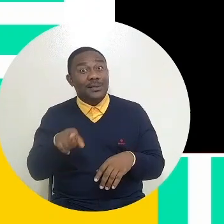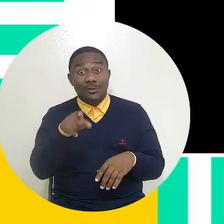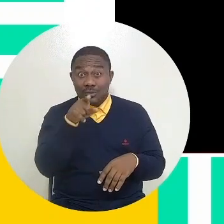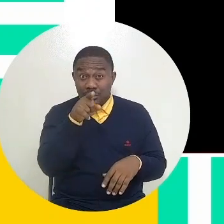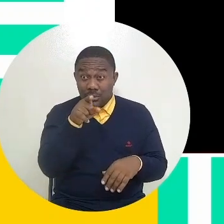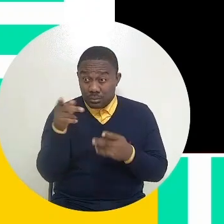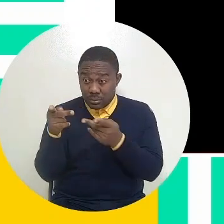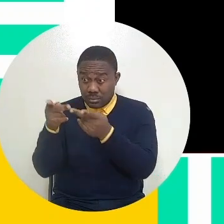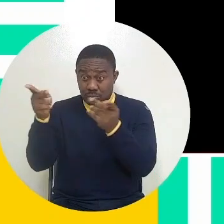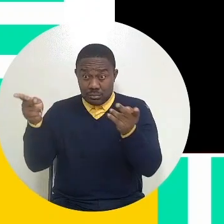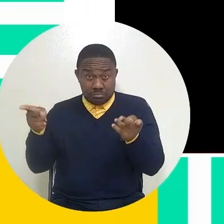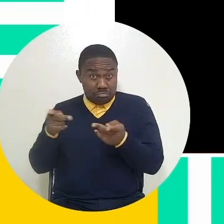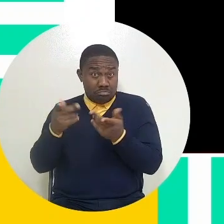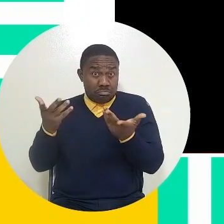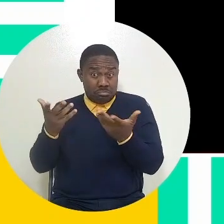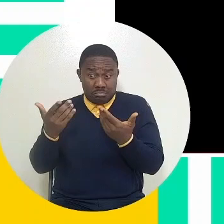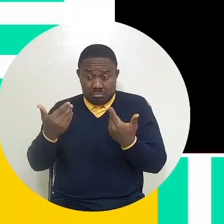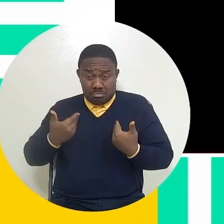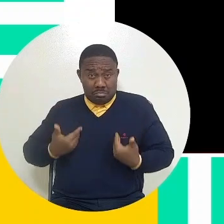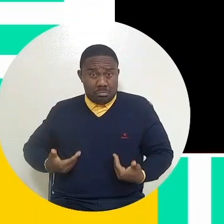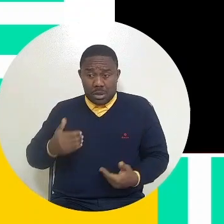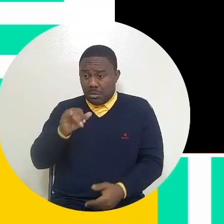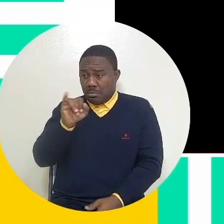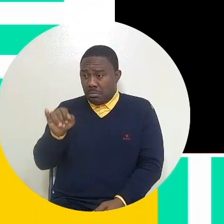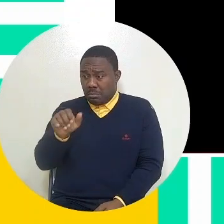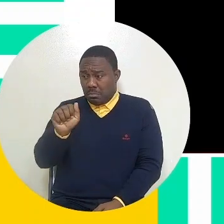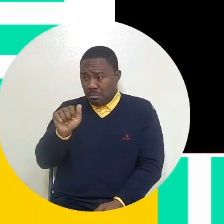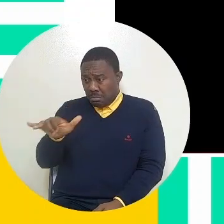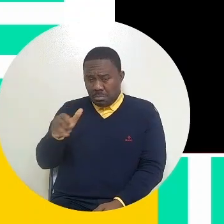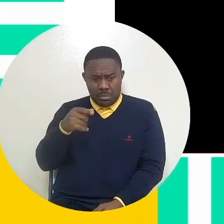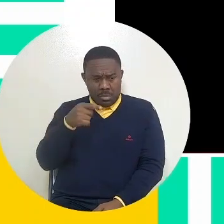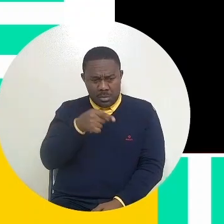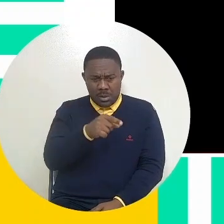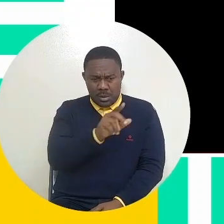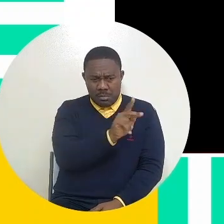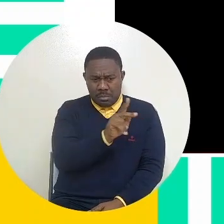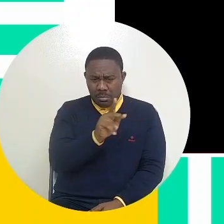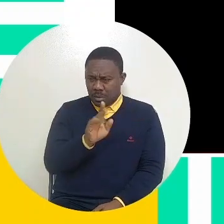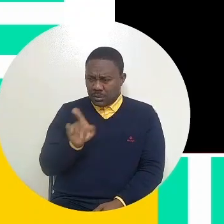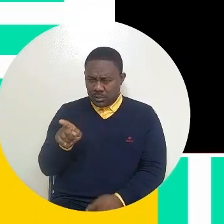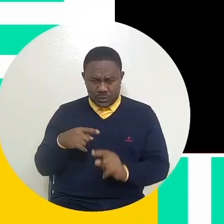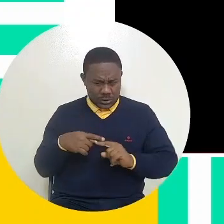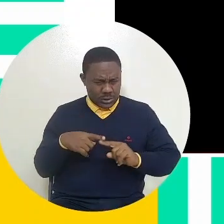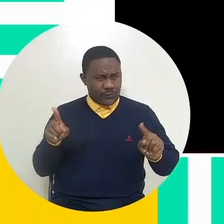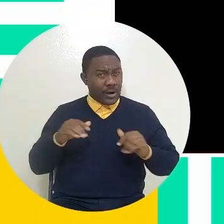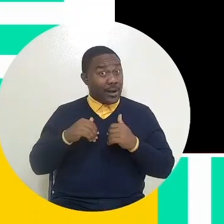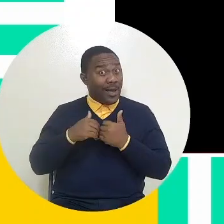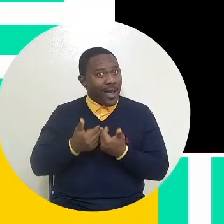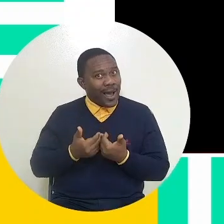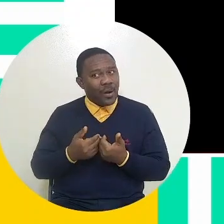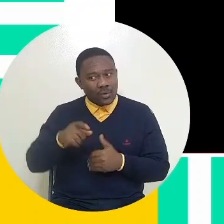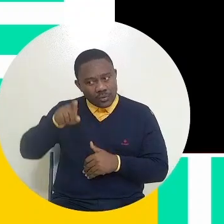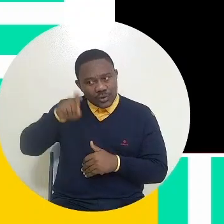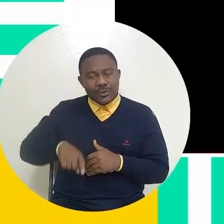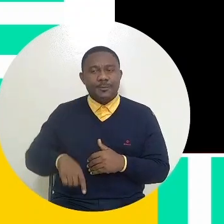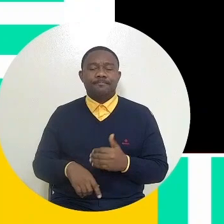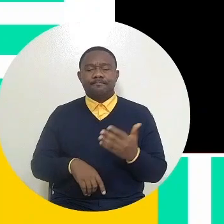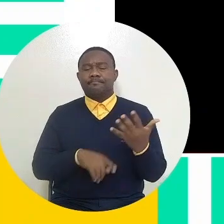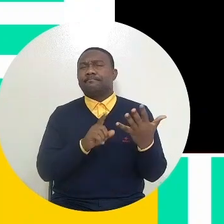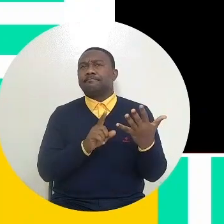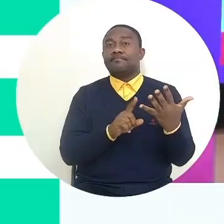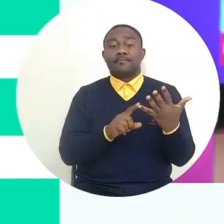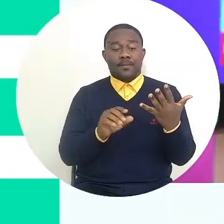if you are JDMC? How different are you from KKD? How different will you be? positioning in your purpose. That, oh,